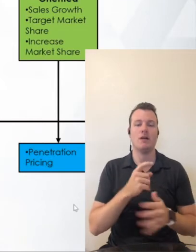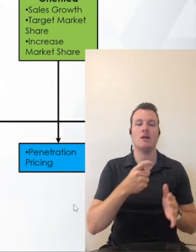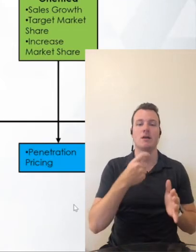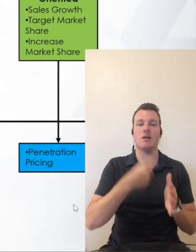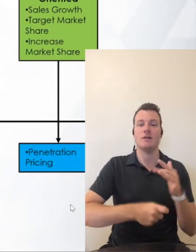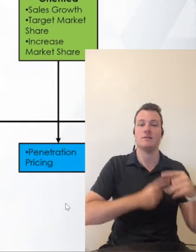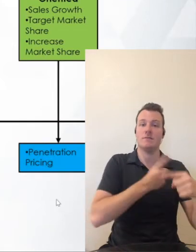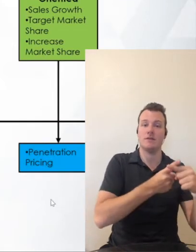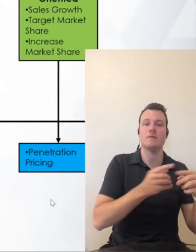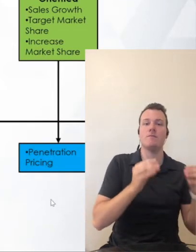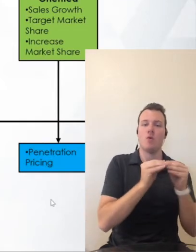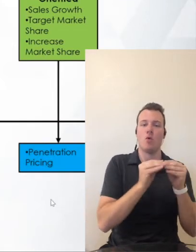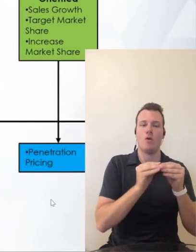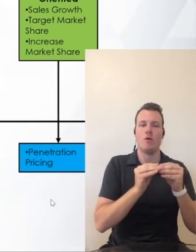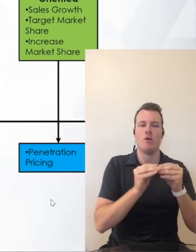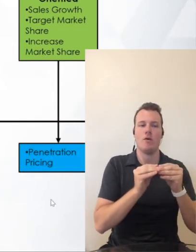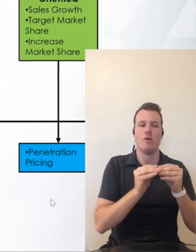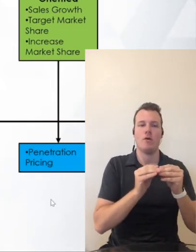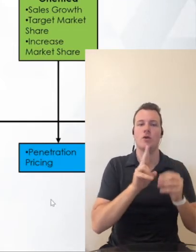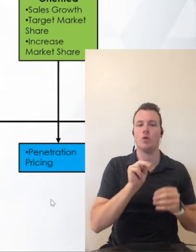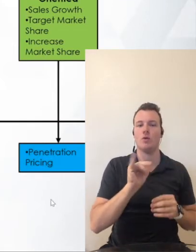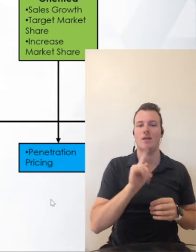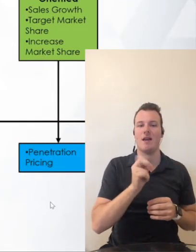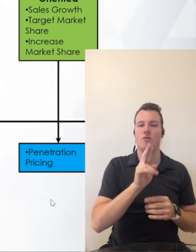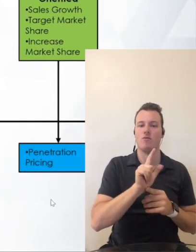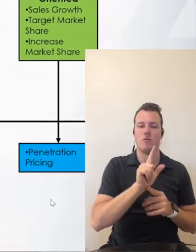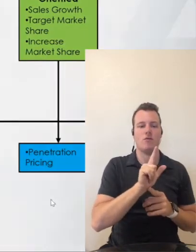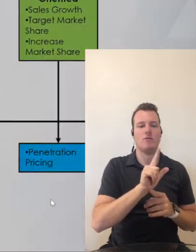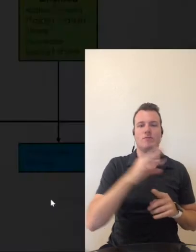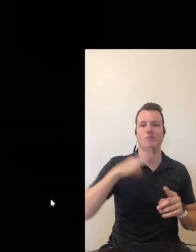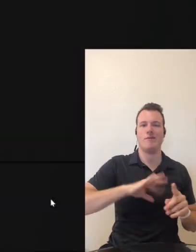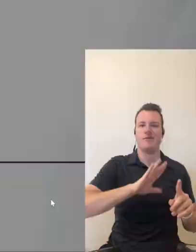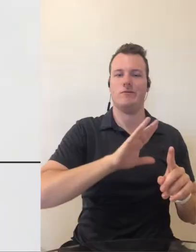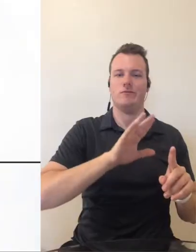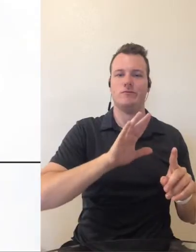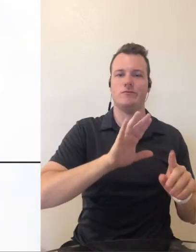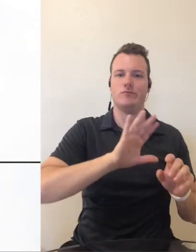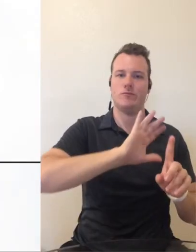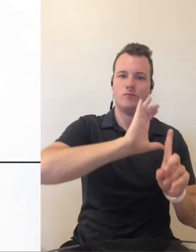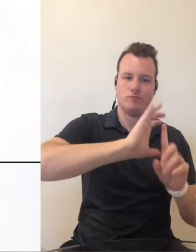unilateral than the consumer oriented side. Next slide, please.